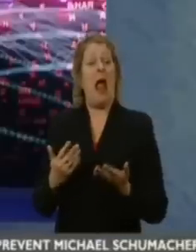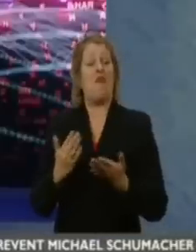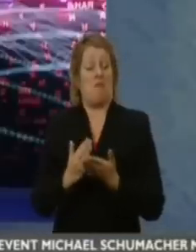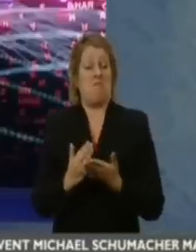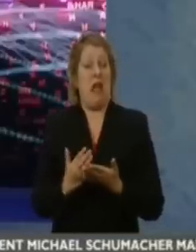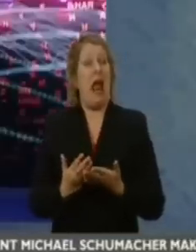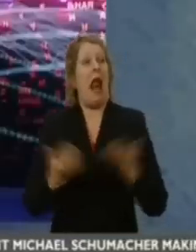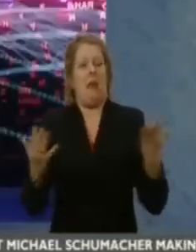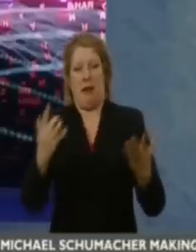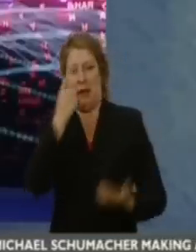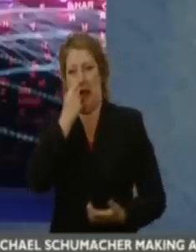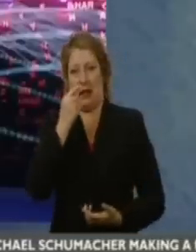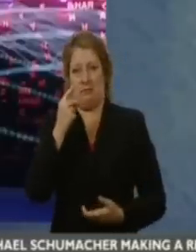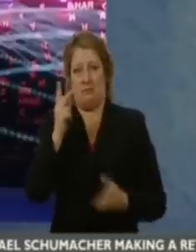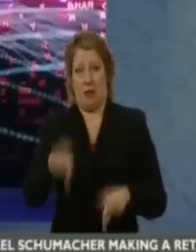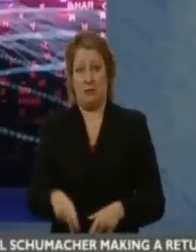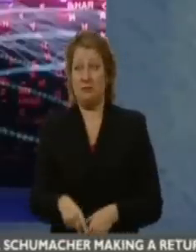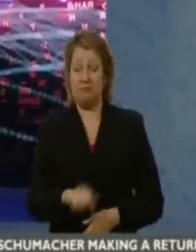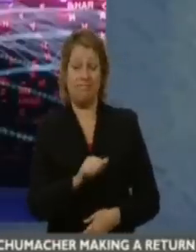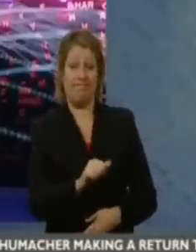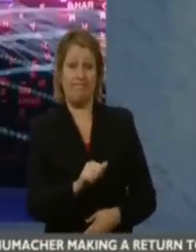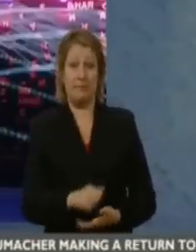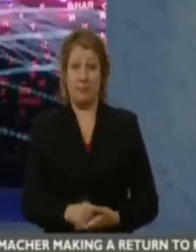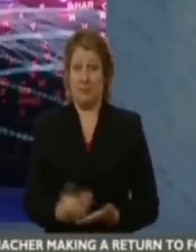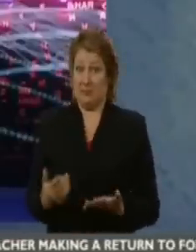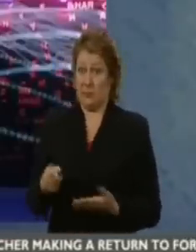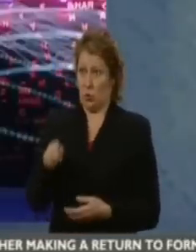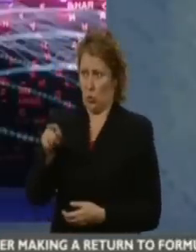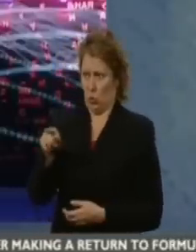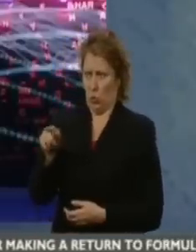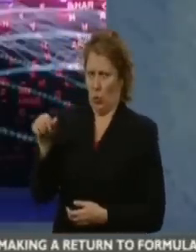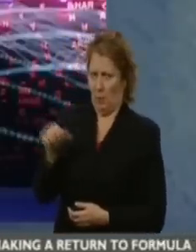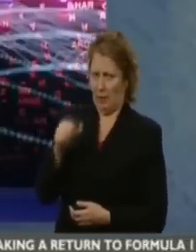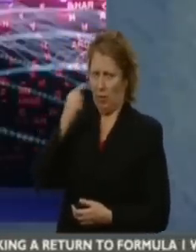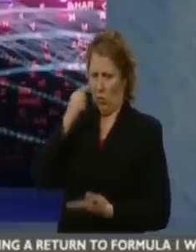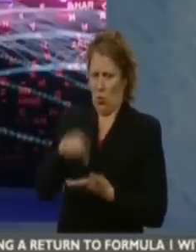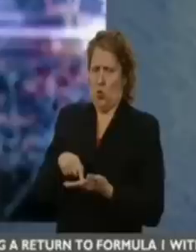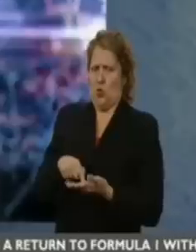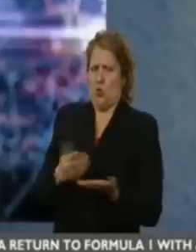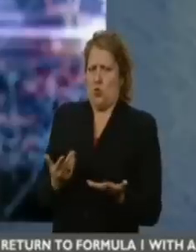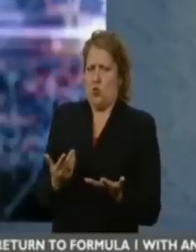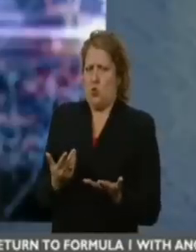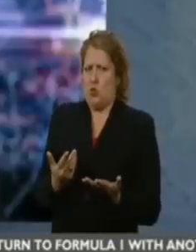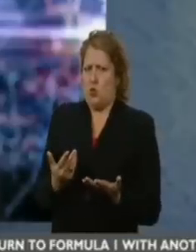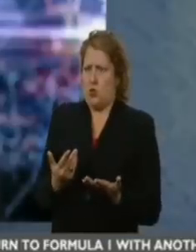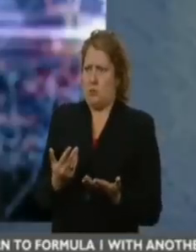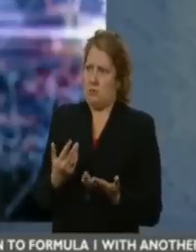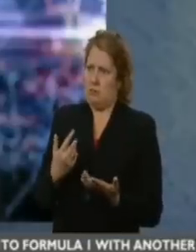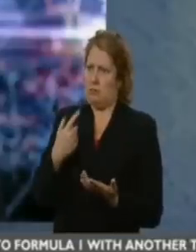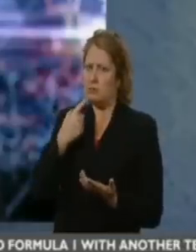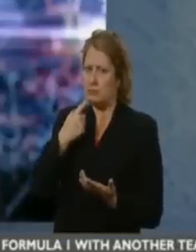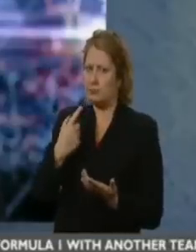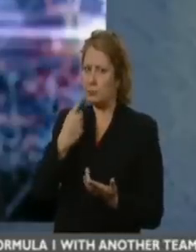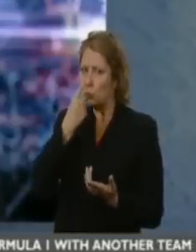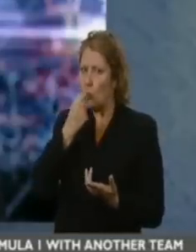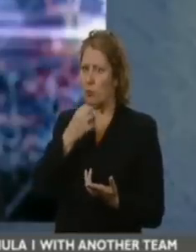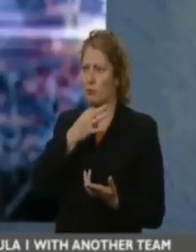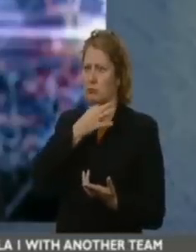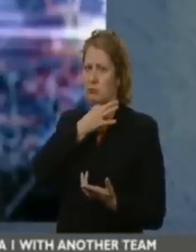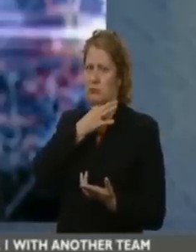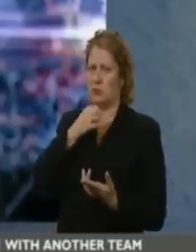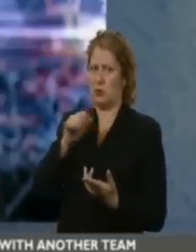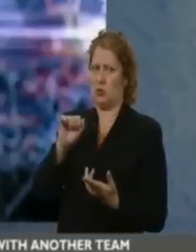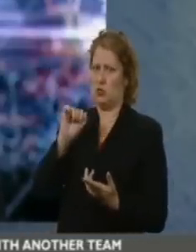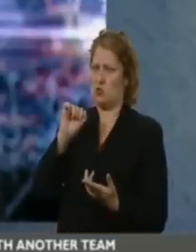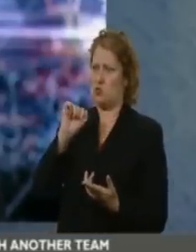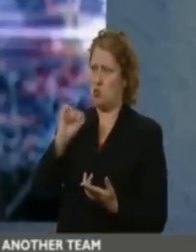be killed. Yeah. At that point, you must have thought that this suggests the threat to people involved in